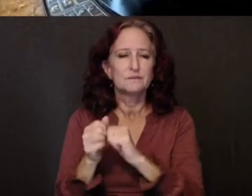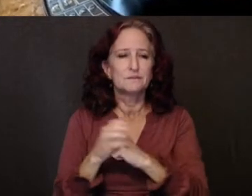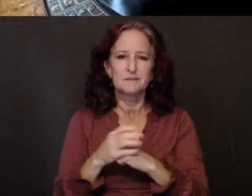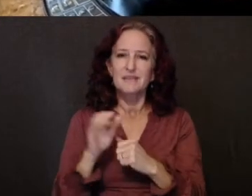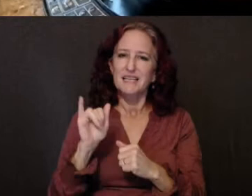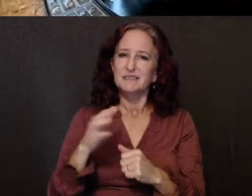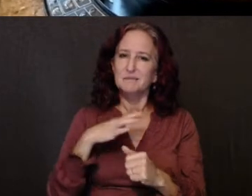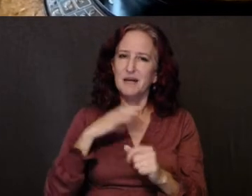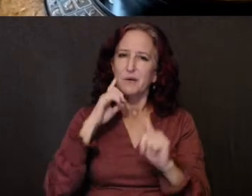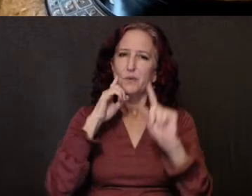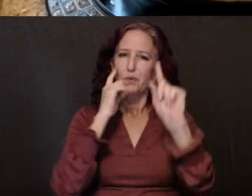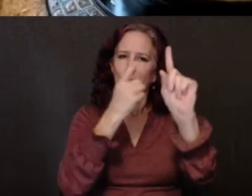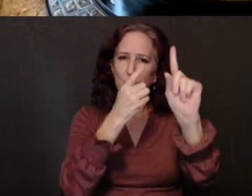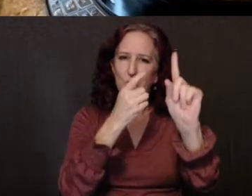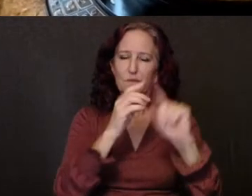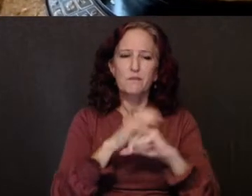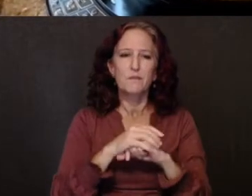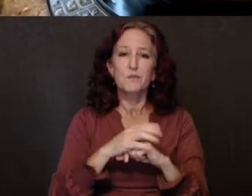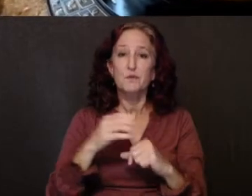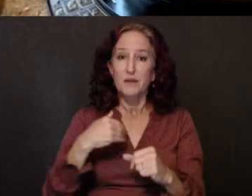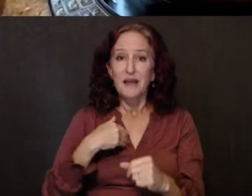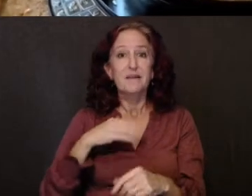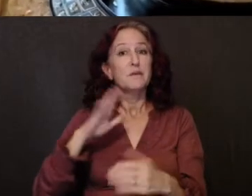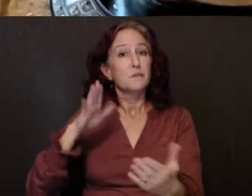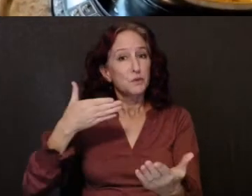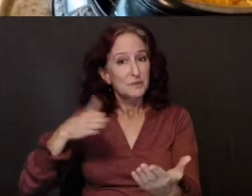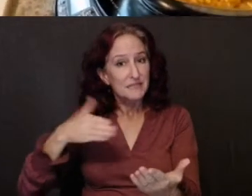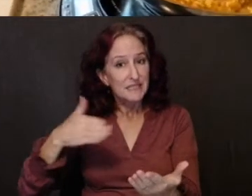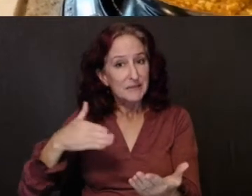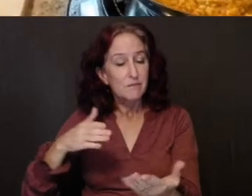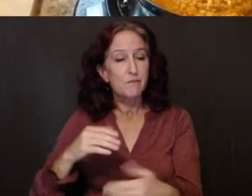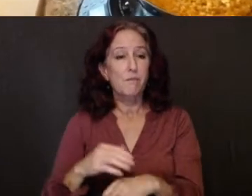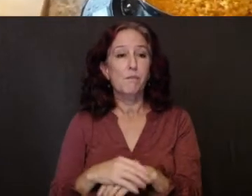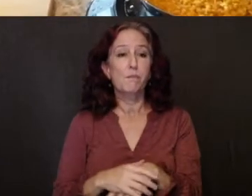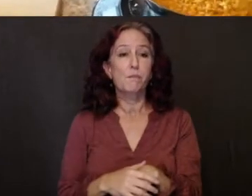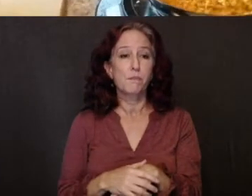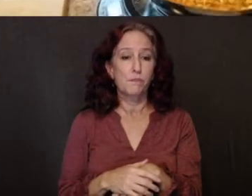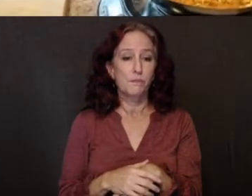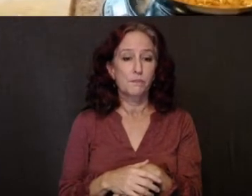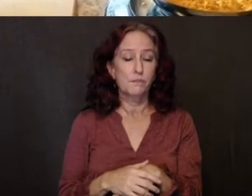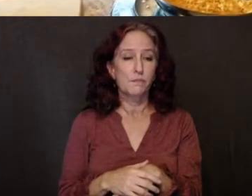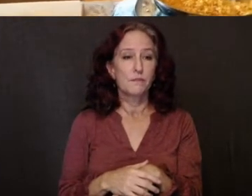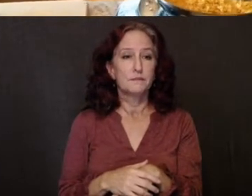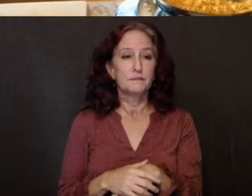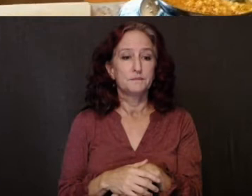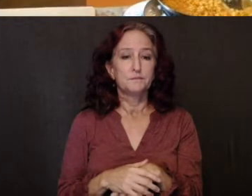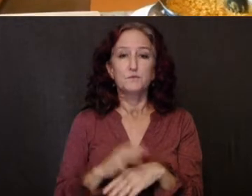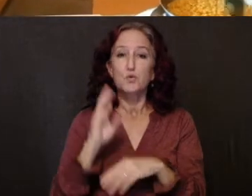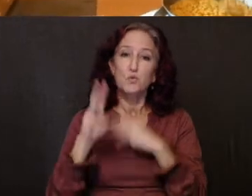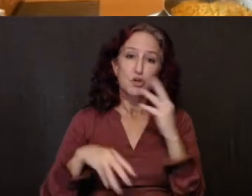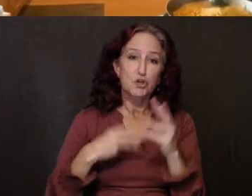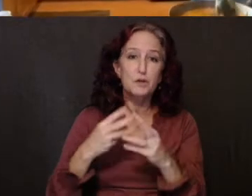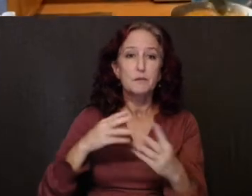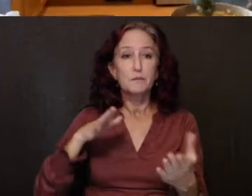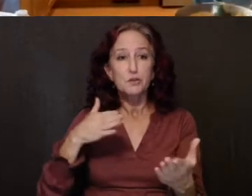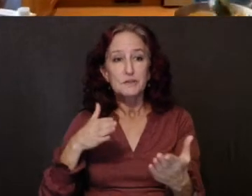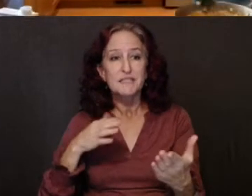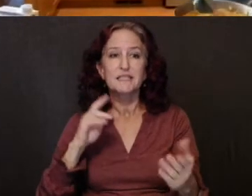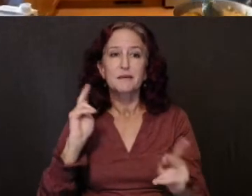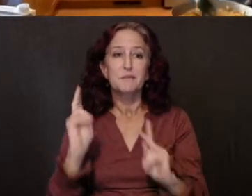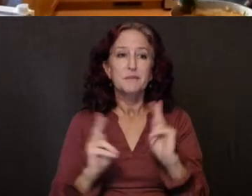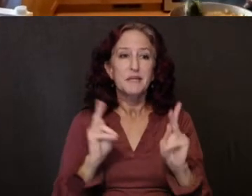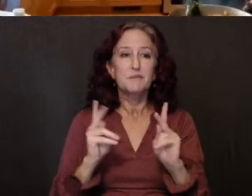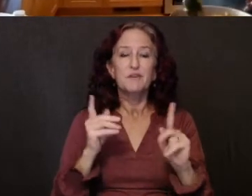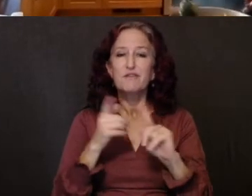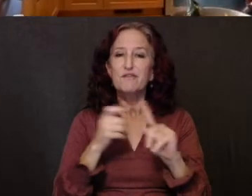everybody's welcome. Everybody can break bread. There's something for everybody there. And so that's what I try to do. And we have